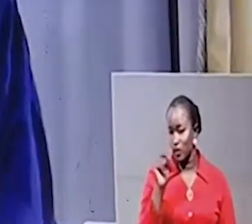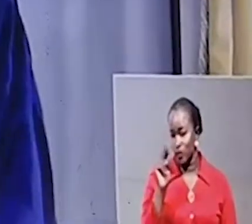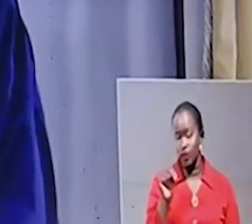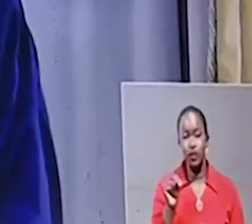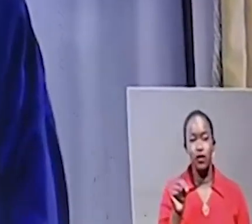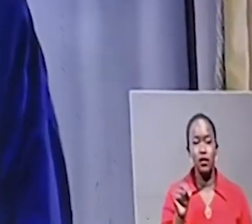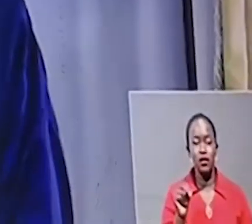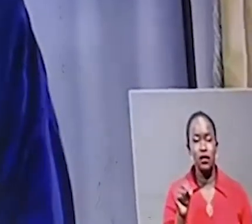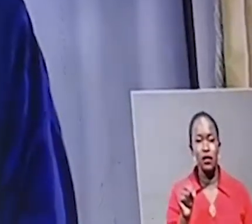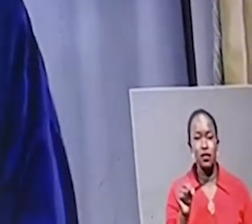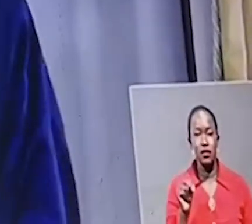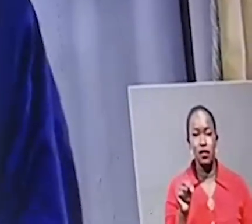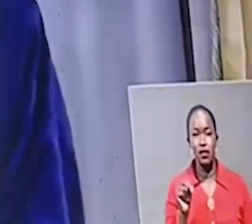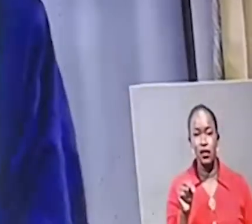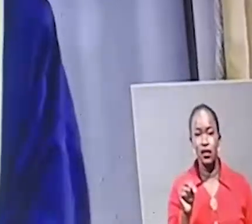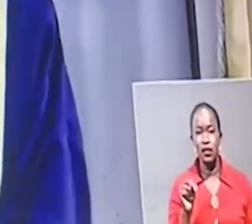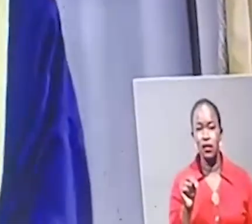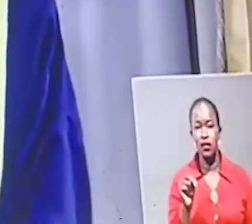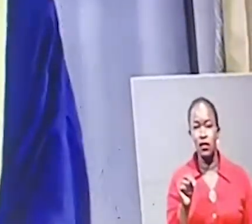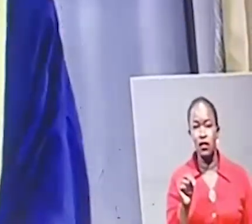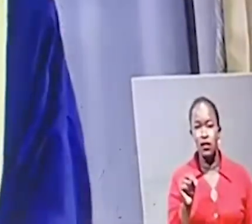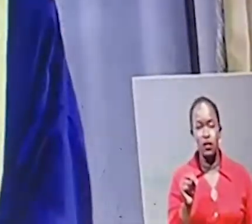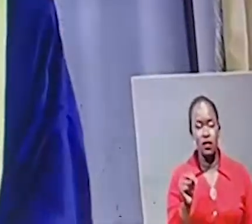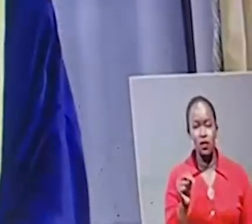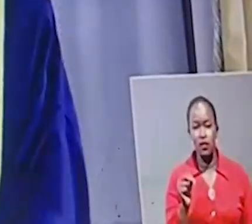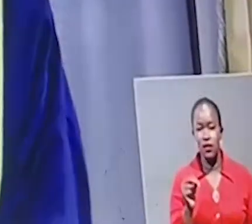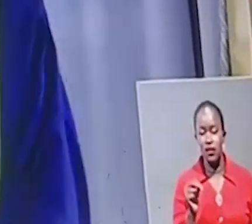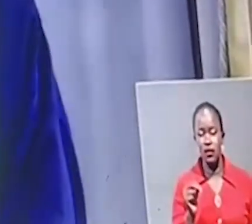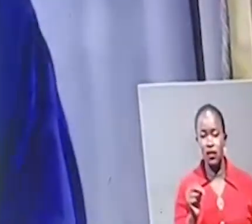again. Don't mind. Say you're ready. Please.